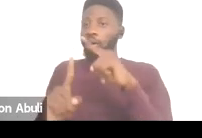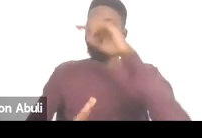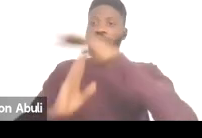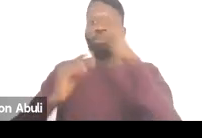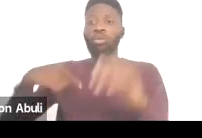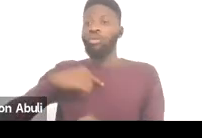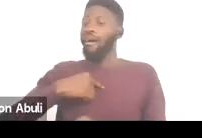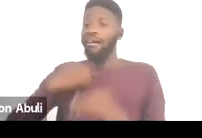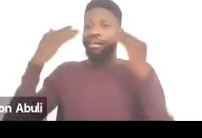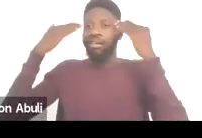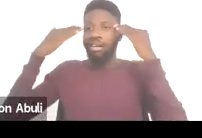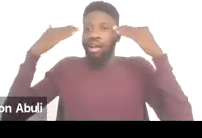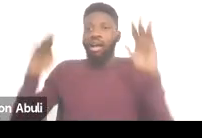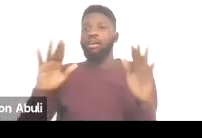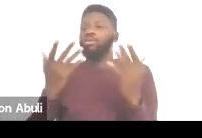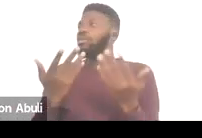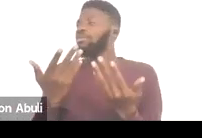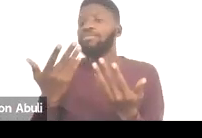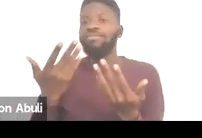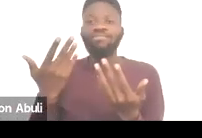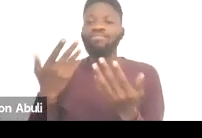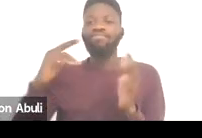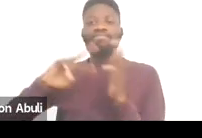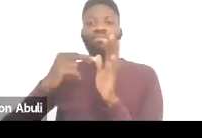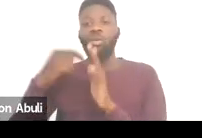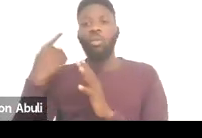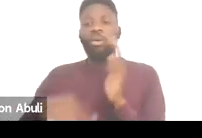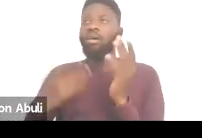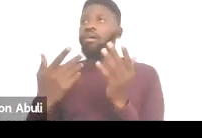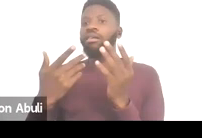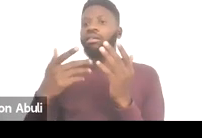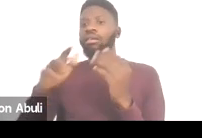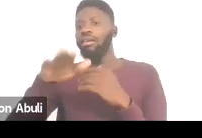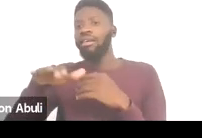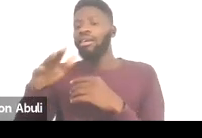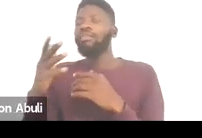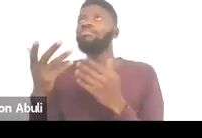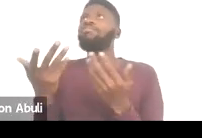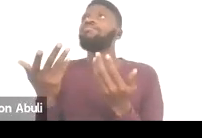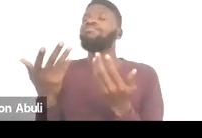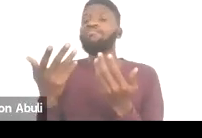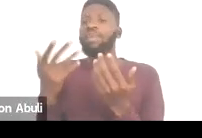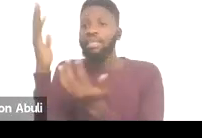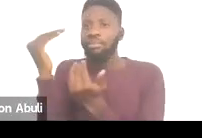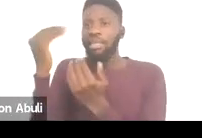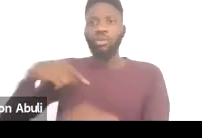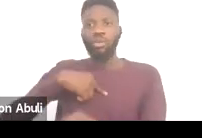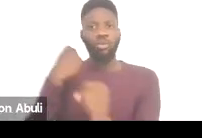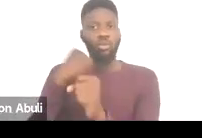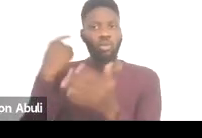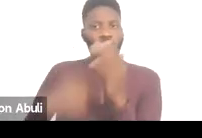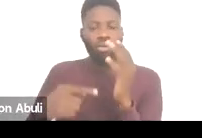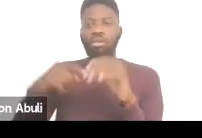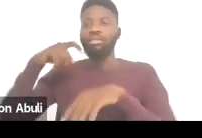know what it really means in terms of what is expected of us out of